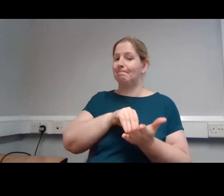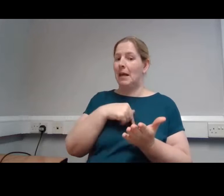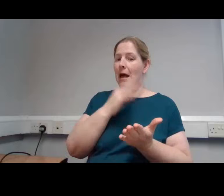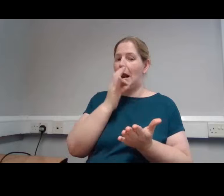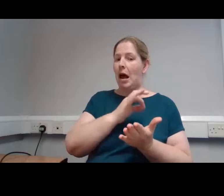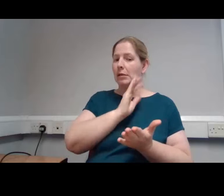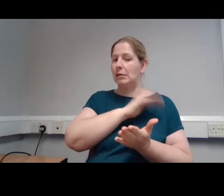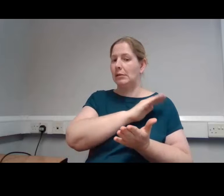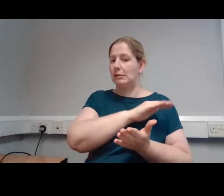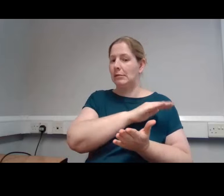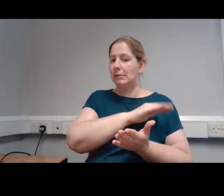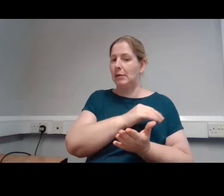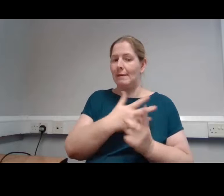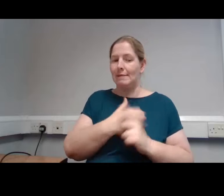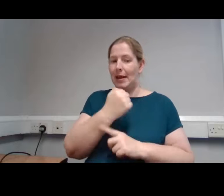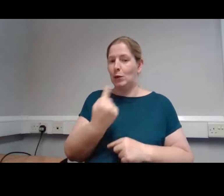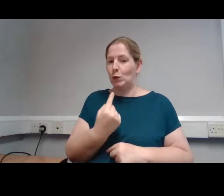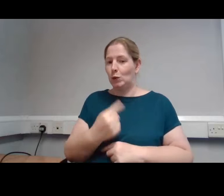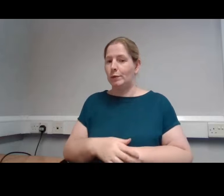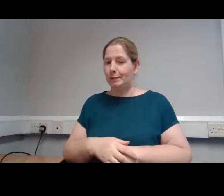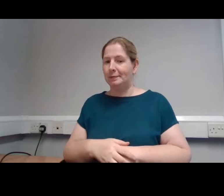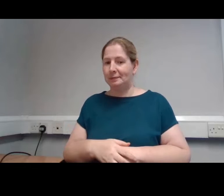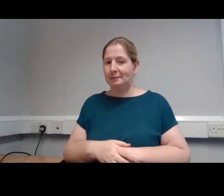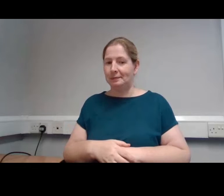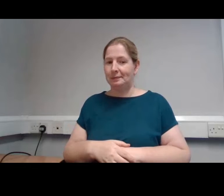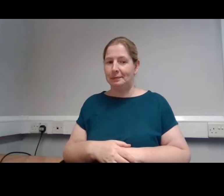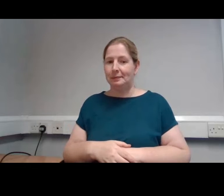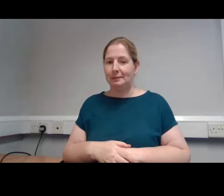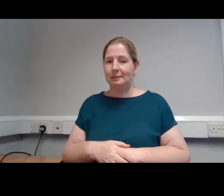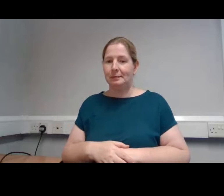if I can find out where I can signpost you to.